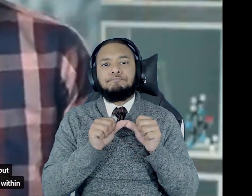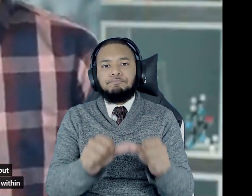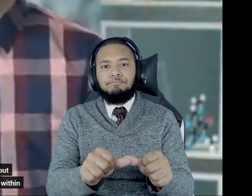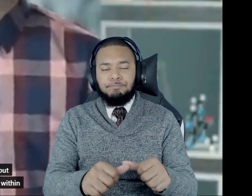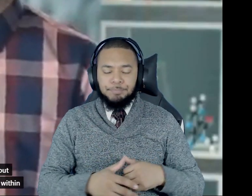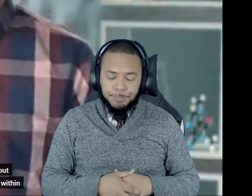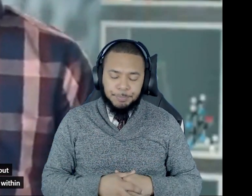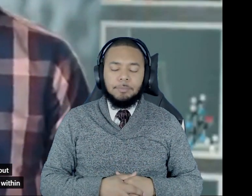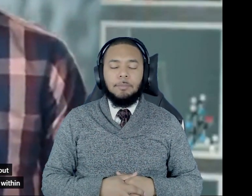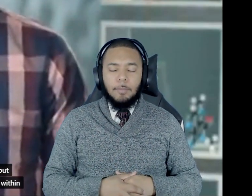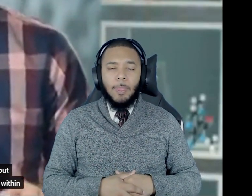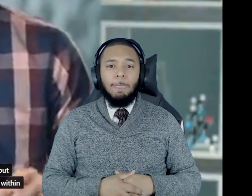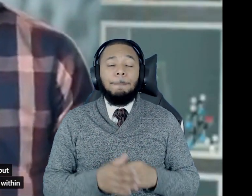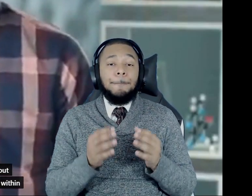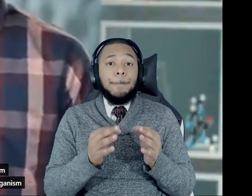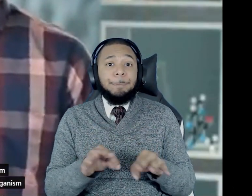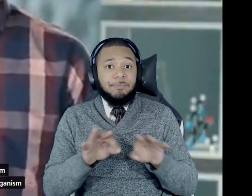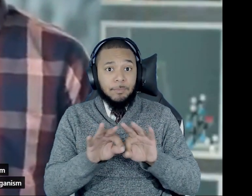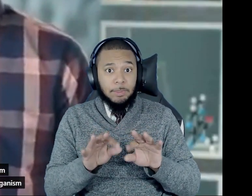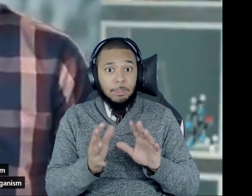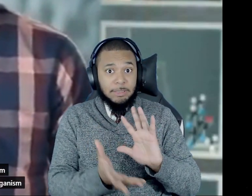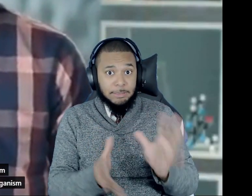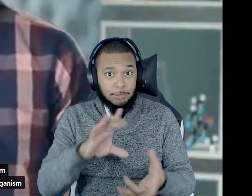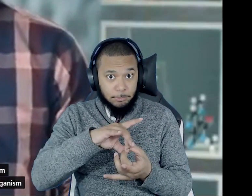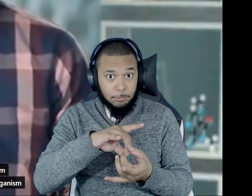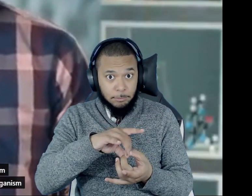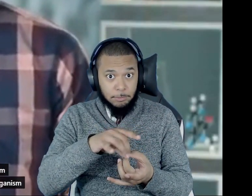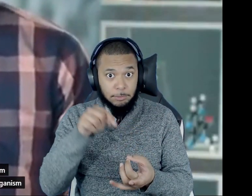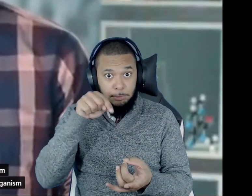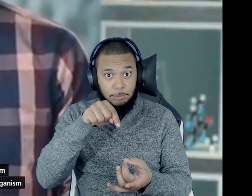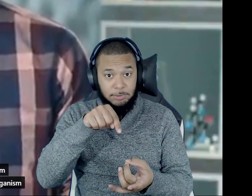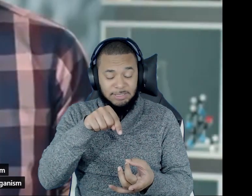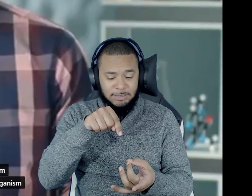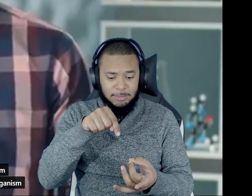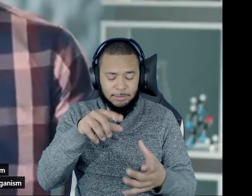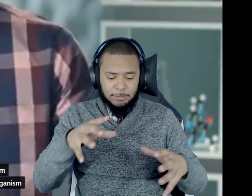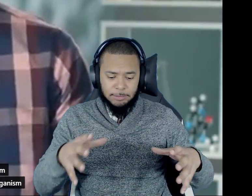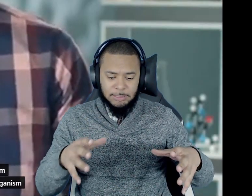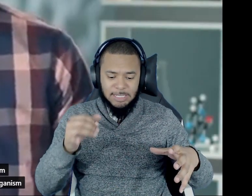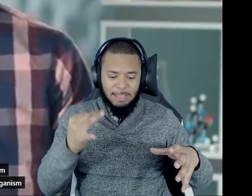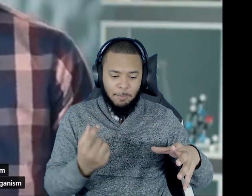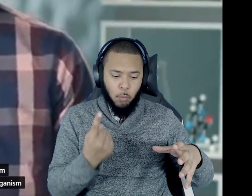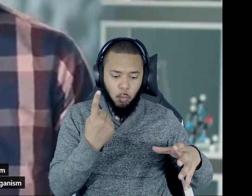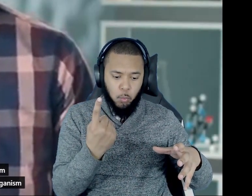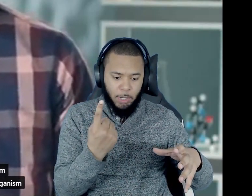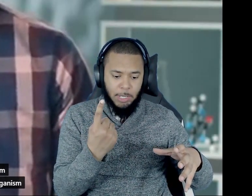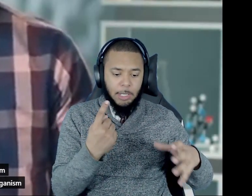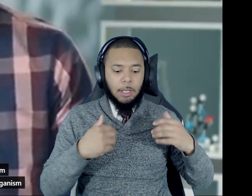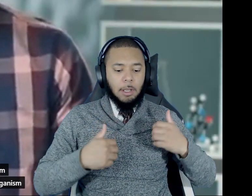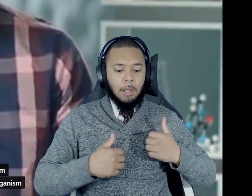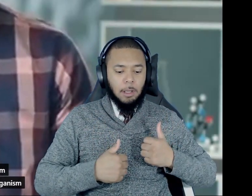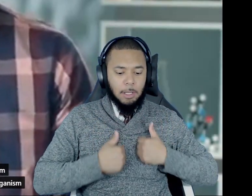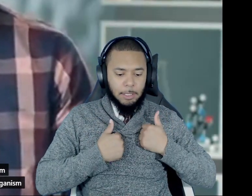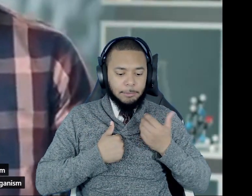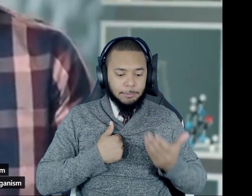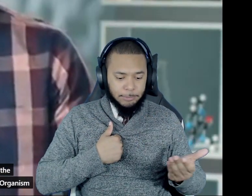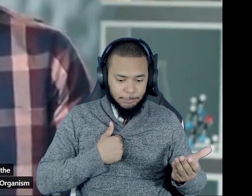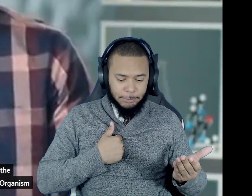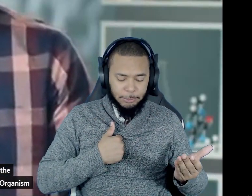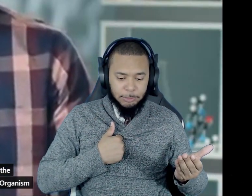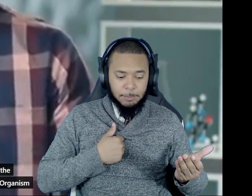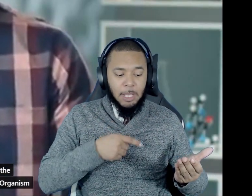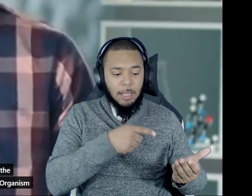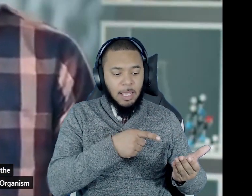resources and ecosystems is that within an ecosystem, if one organism utilizes a resource that another